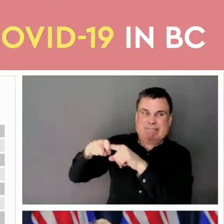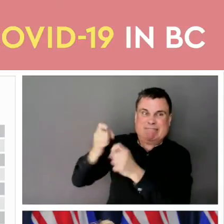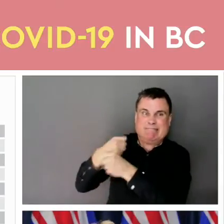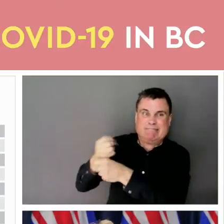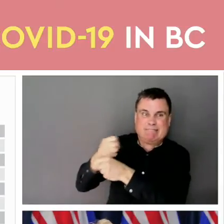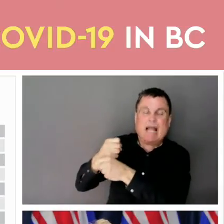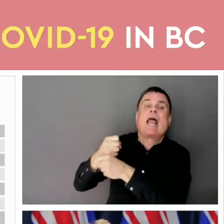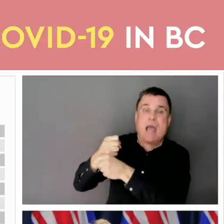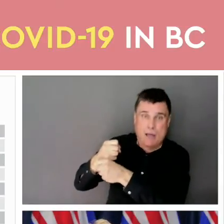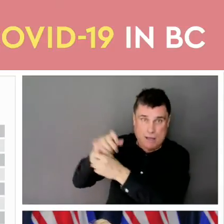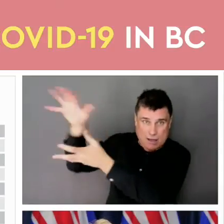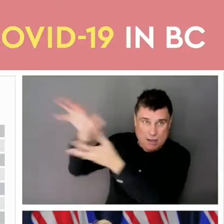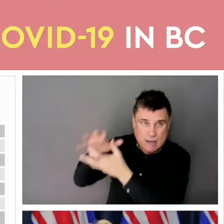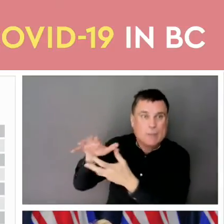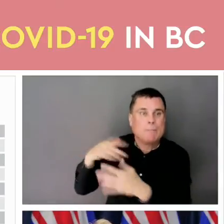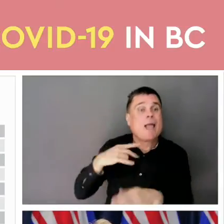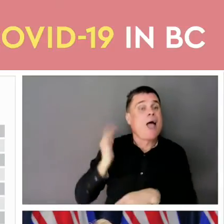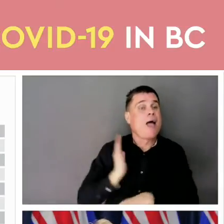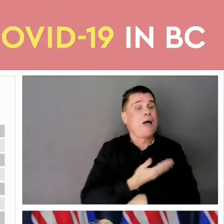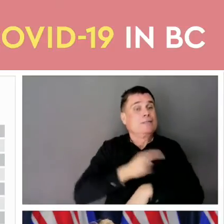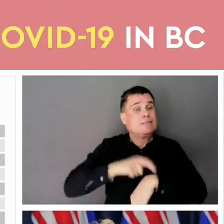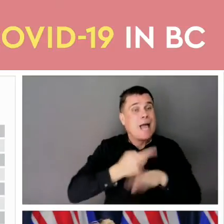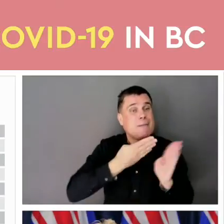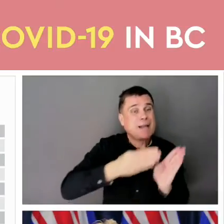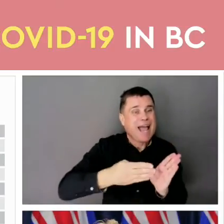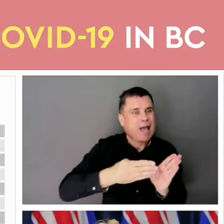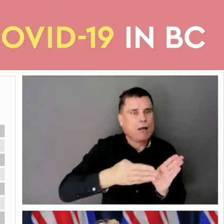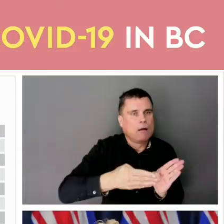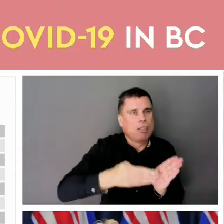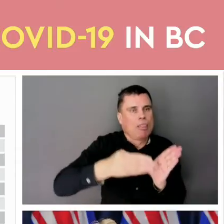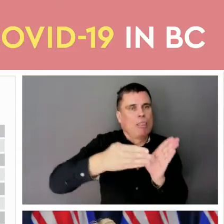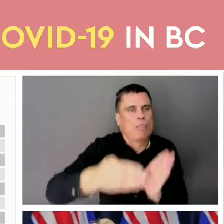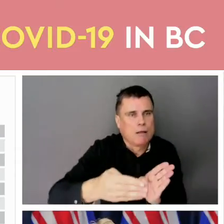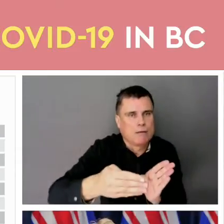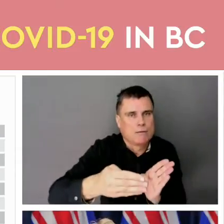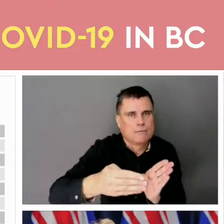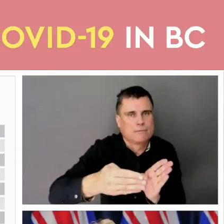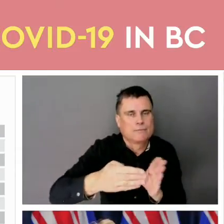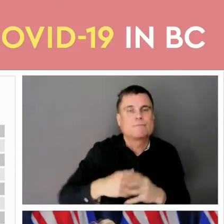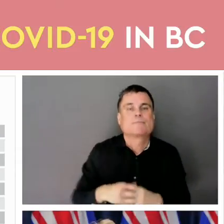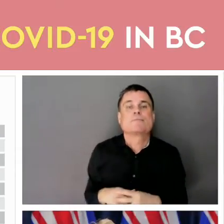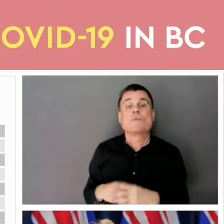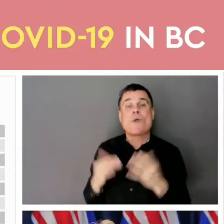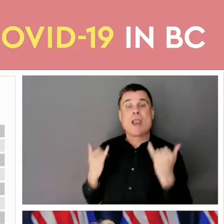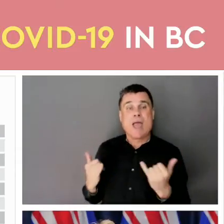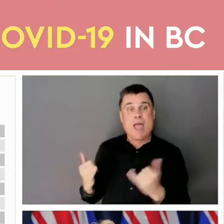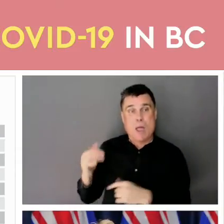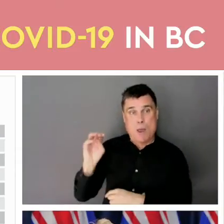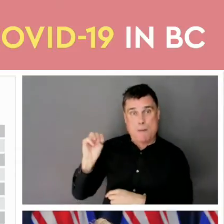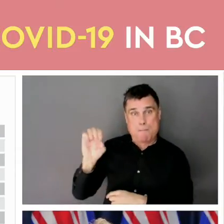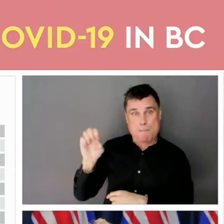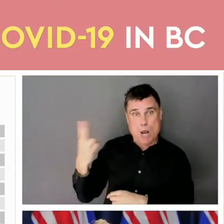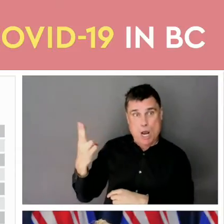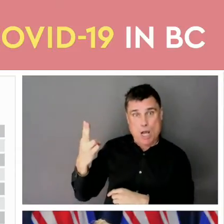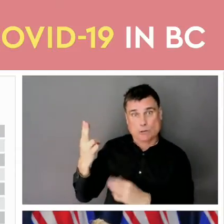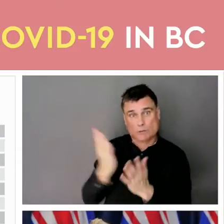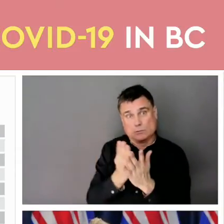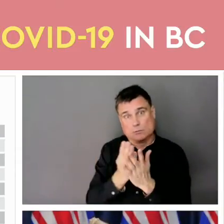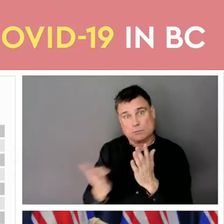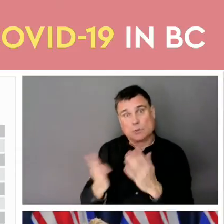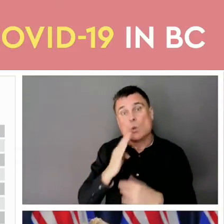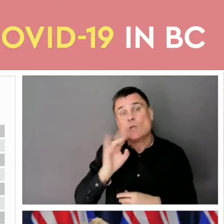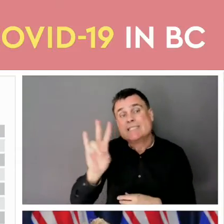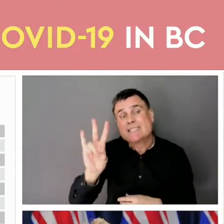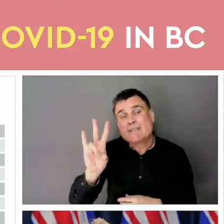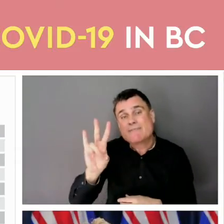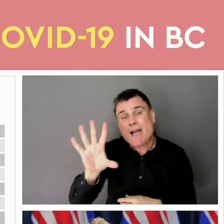March, hopefully being able to start immunization in people in the 75 to 80 year cohort as well. We will be doing